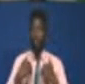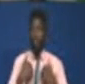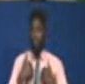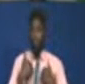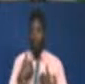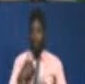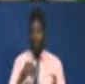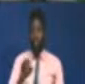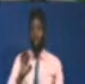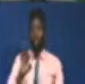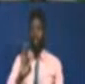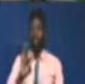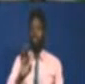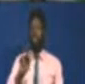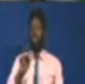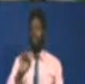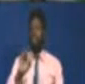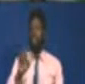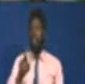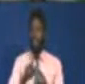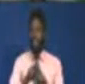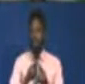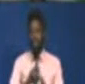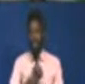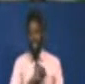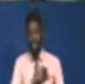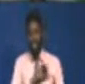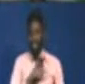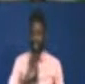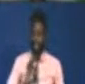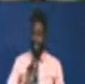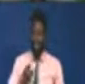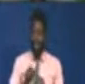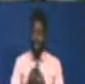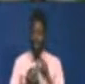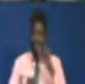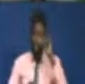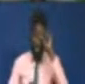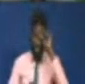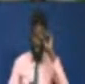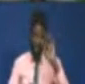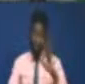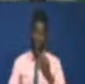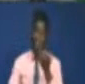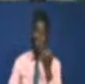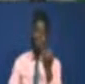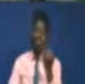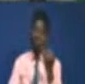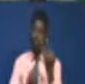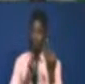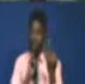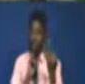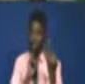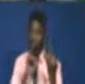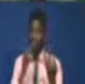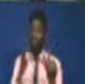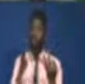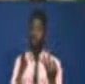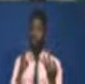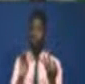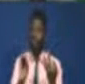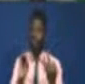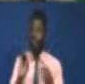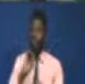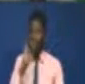FKE and the employees was that, and government was that 40% mechanization was being allowed